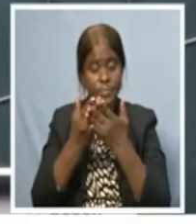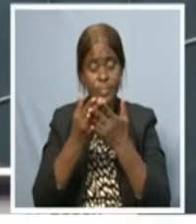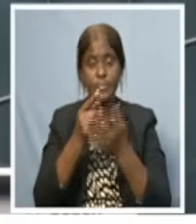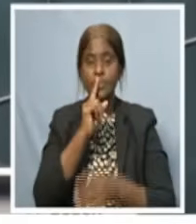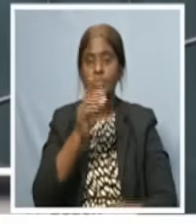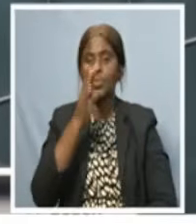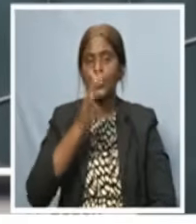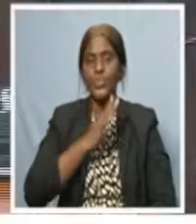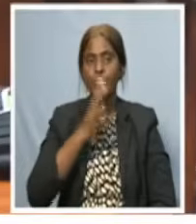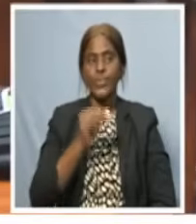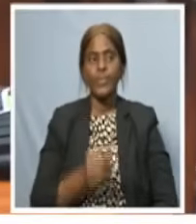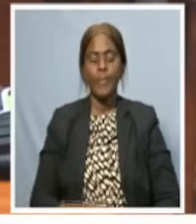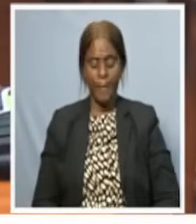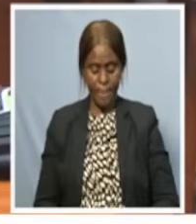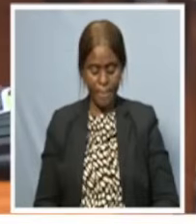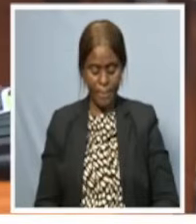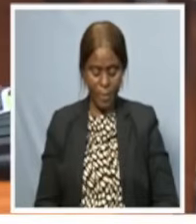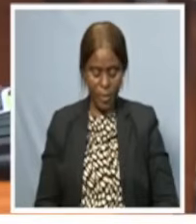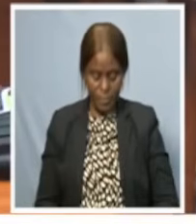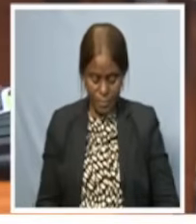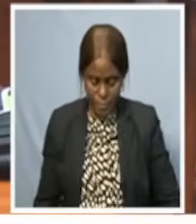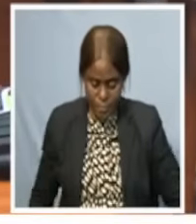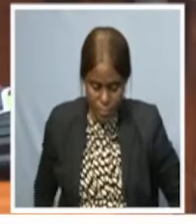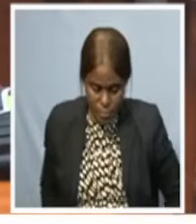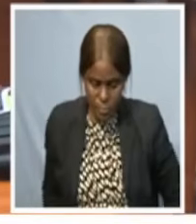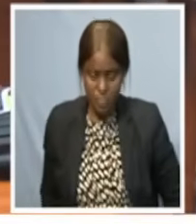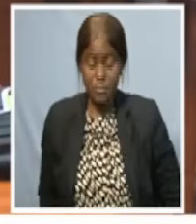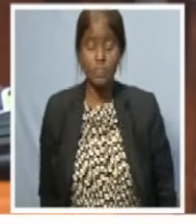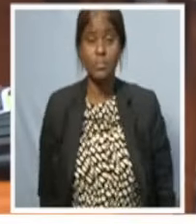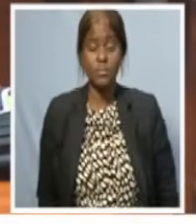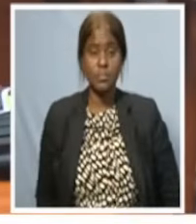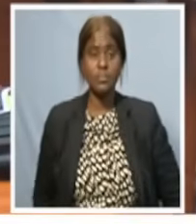submit, Madam Speaker. The Honorable Minister of Health.